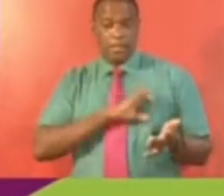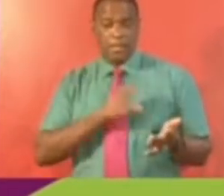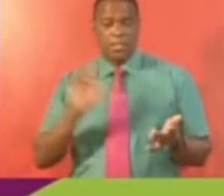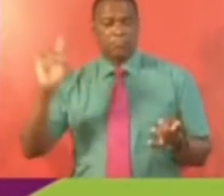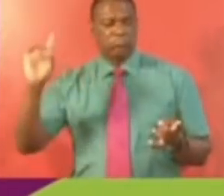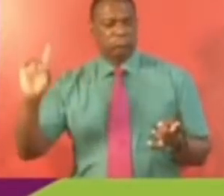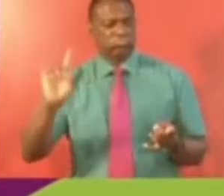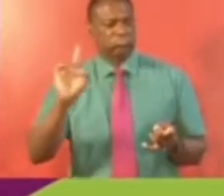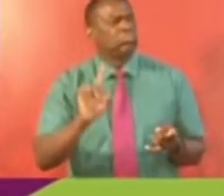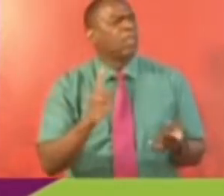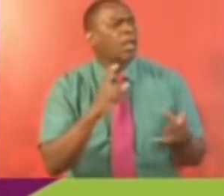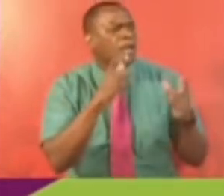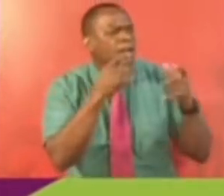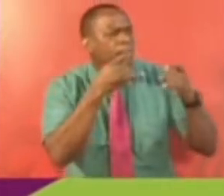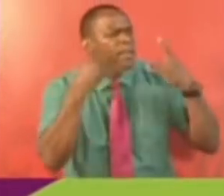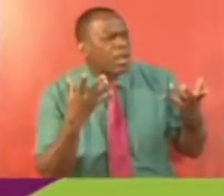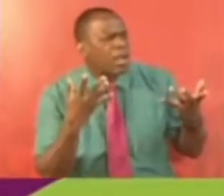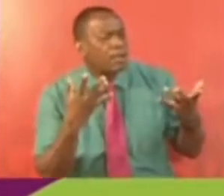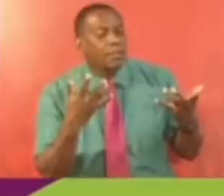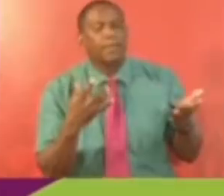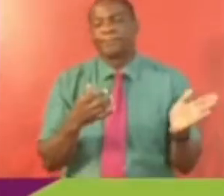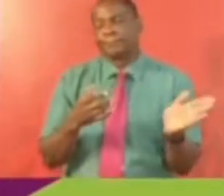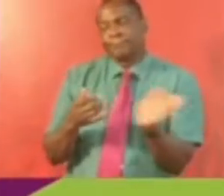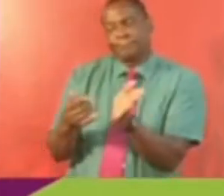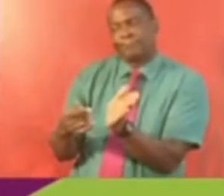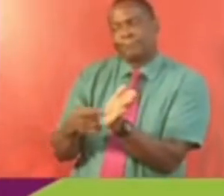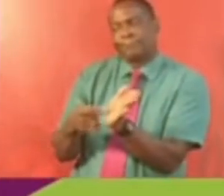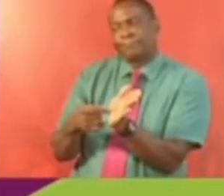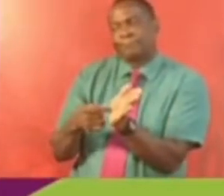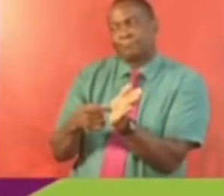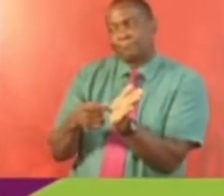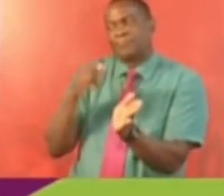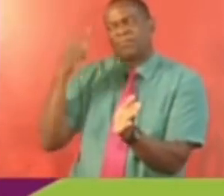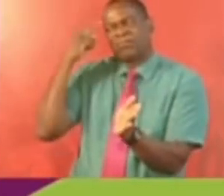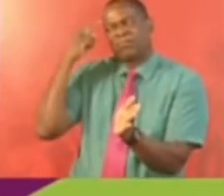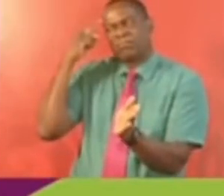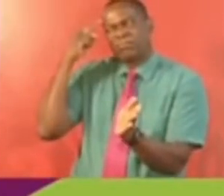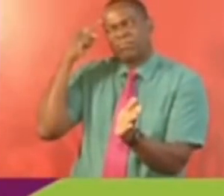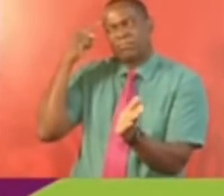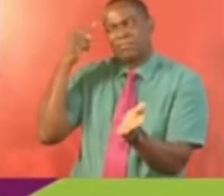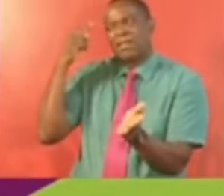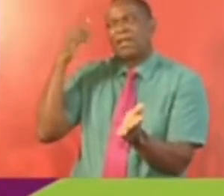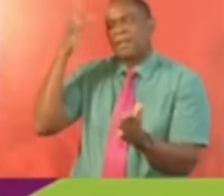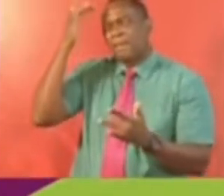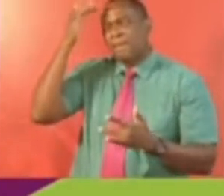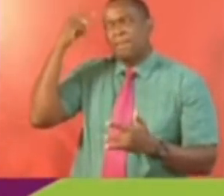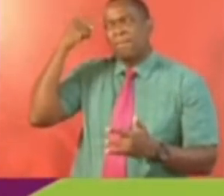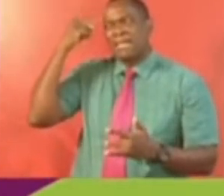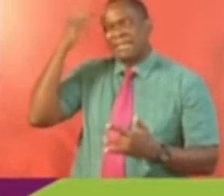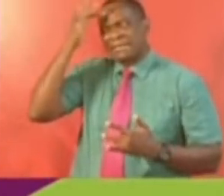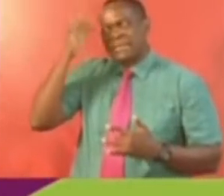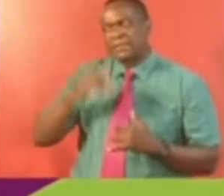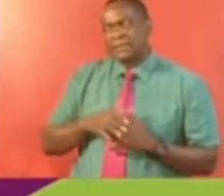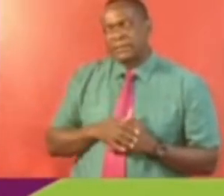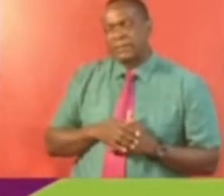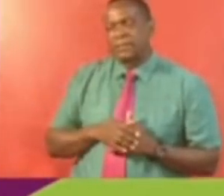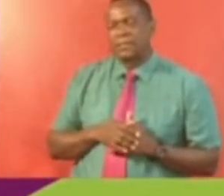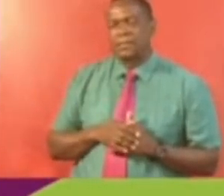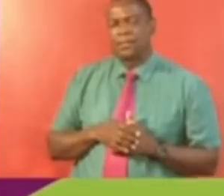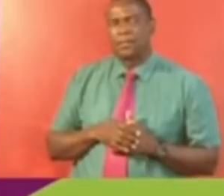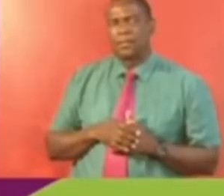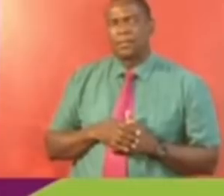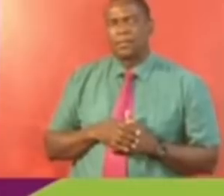so forth. What should people do with conditions to get exemptions? Be part of